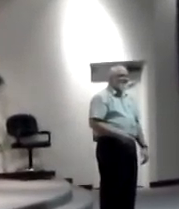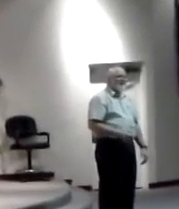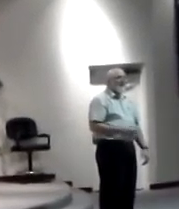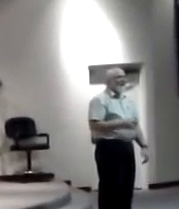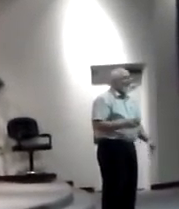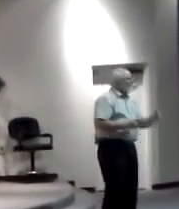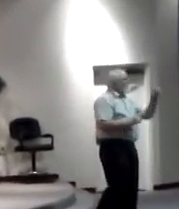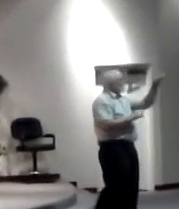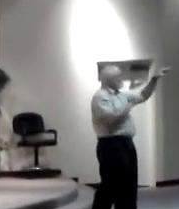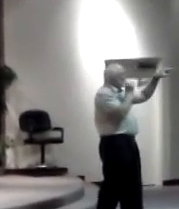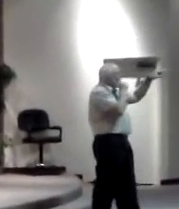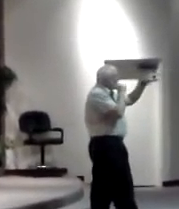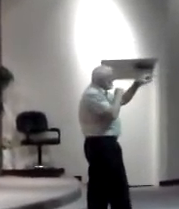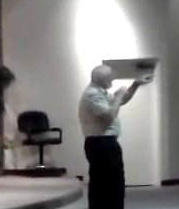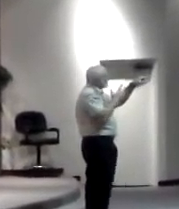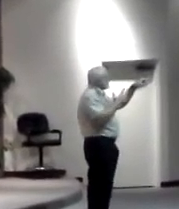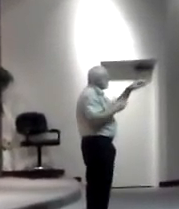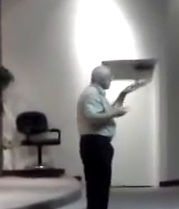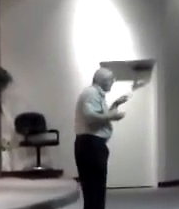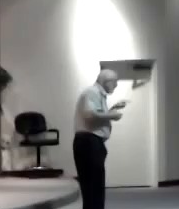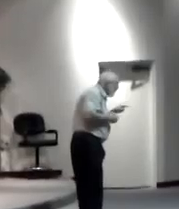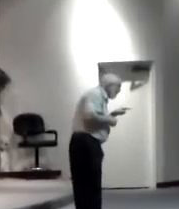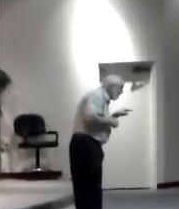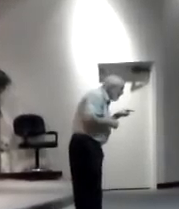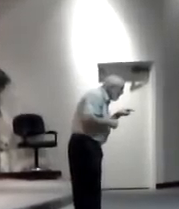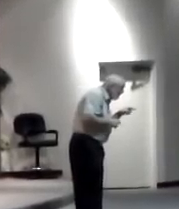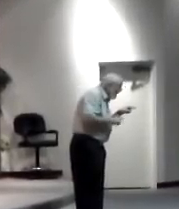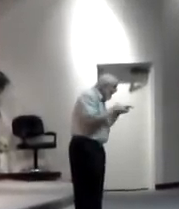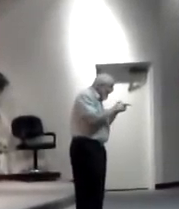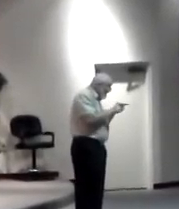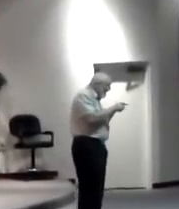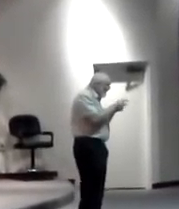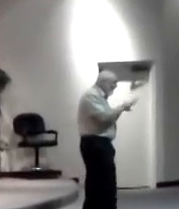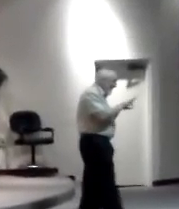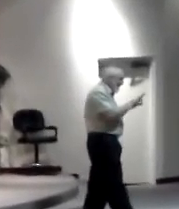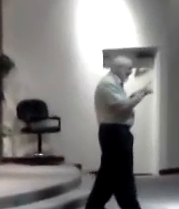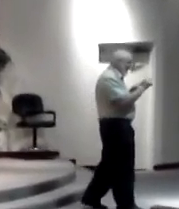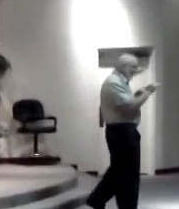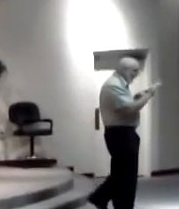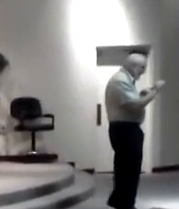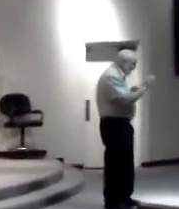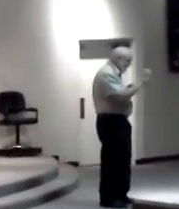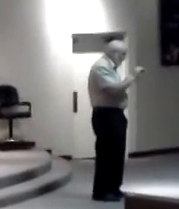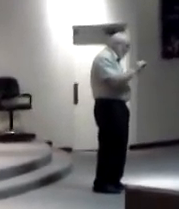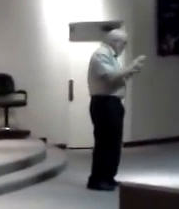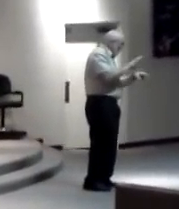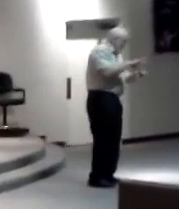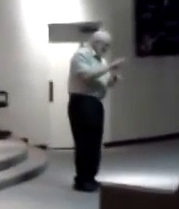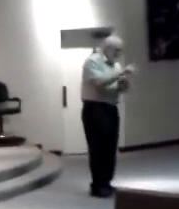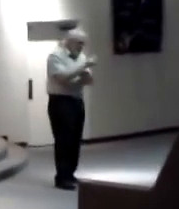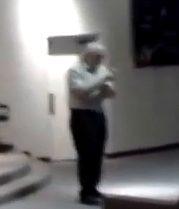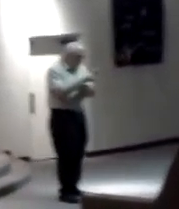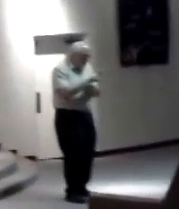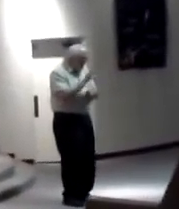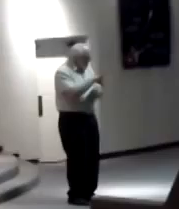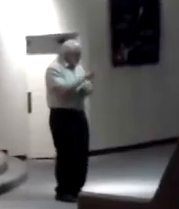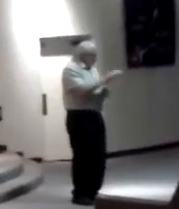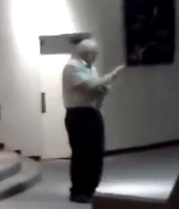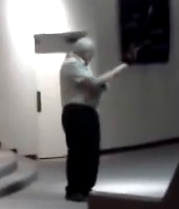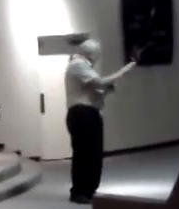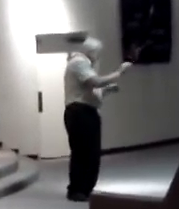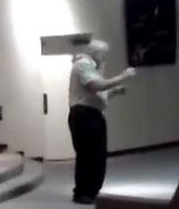Got there, and I'm like, okay, I need to find the Tabasco sauce, I need to find the pepper, I need to find everything under